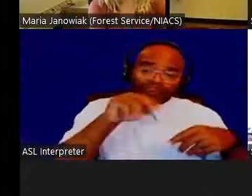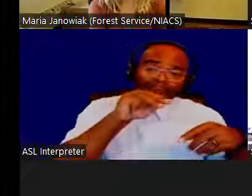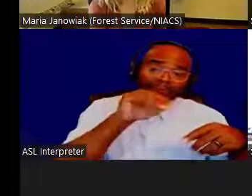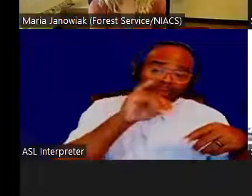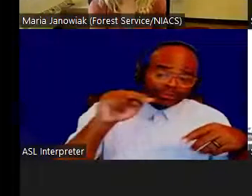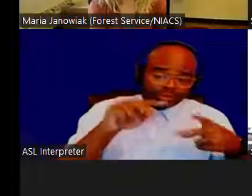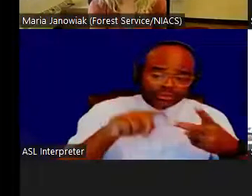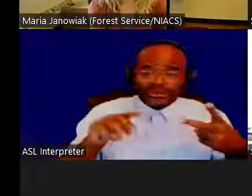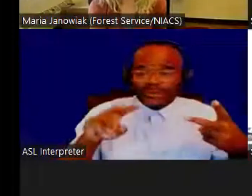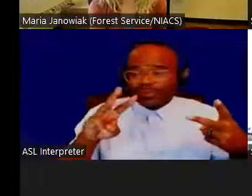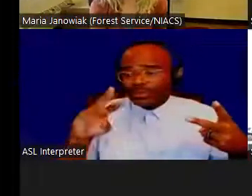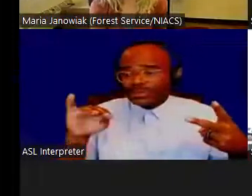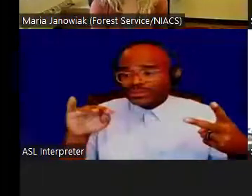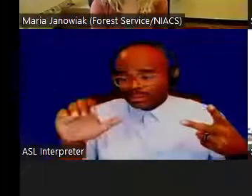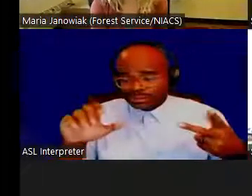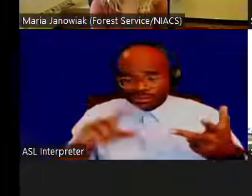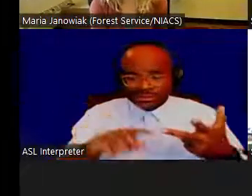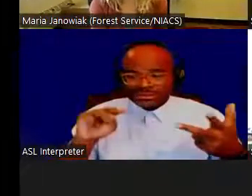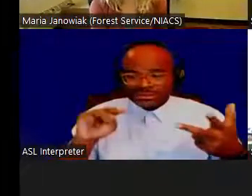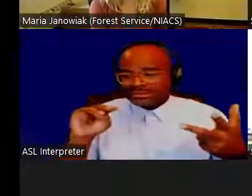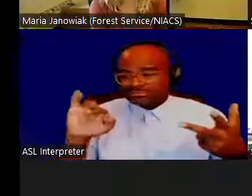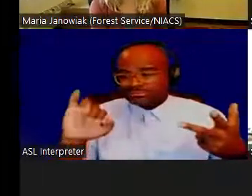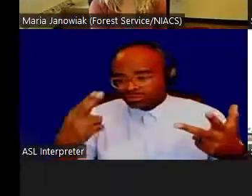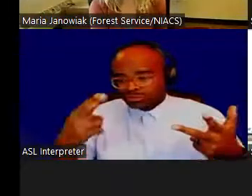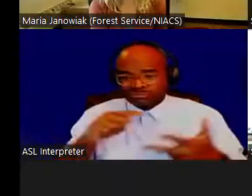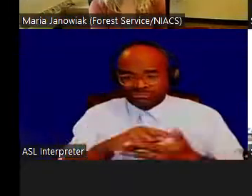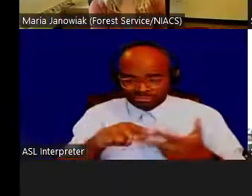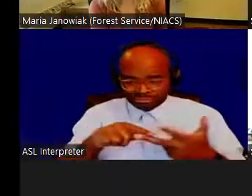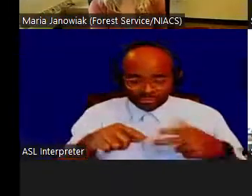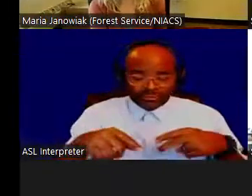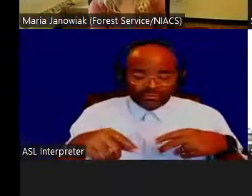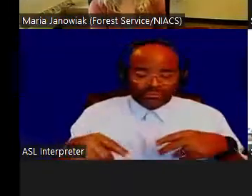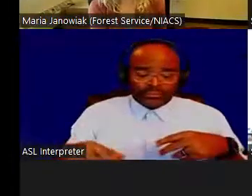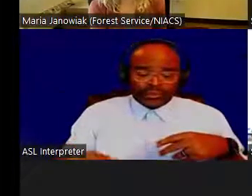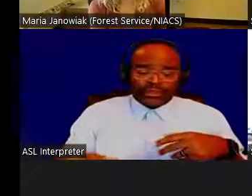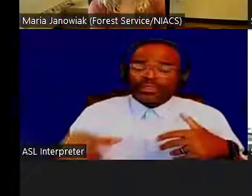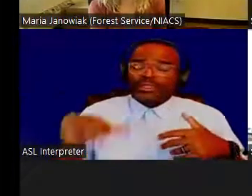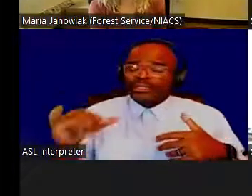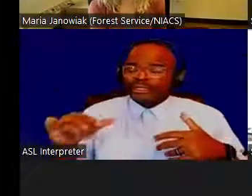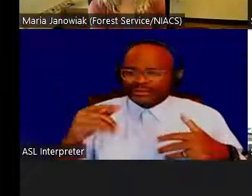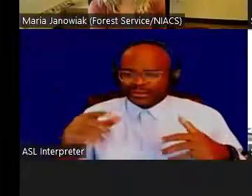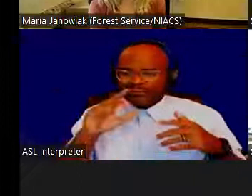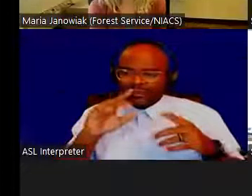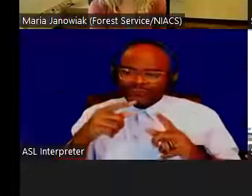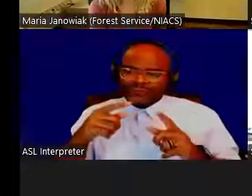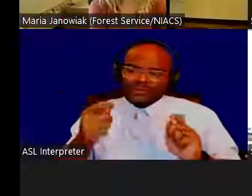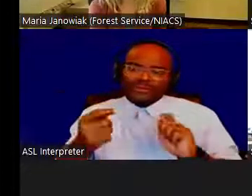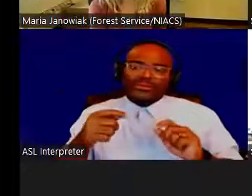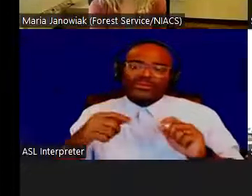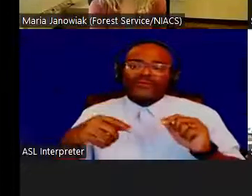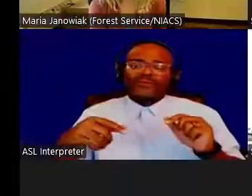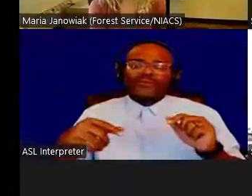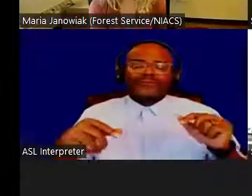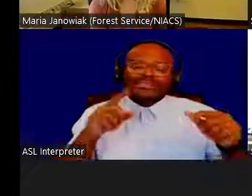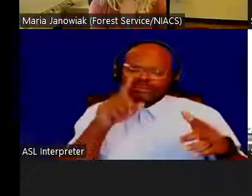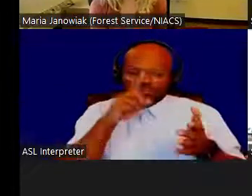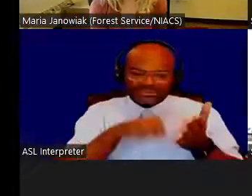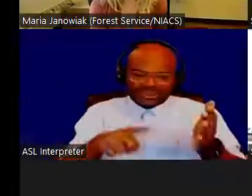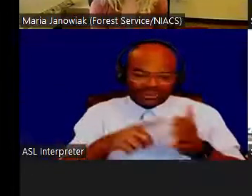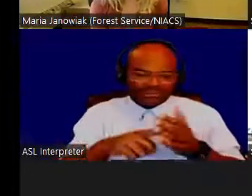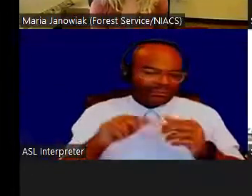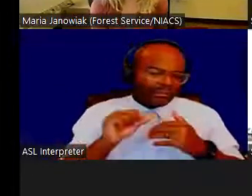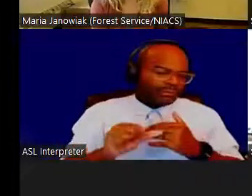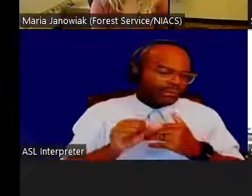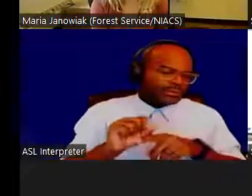and Michigan. He's worked on many different facets of climate change adaptation, including vulnerability assessments,